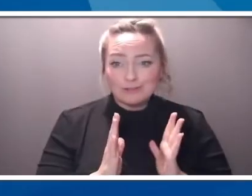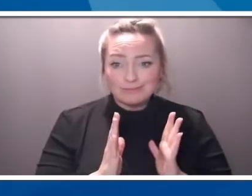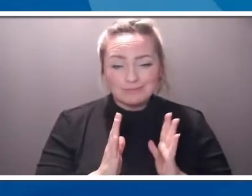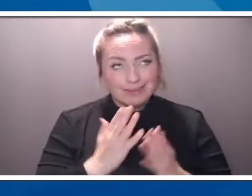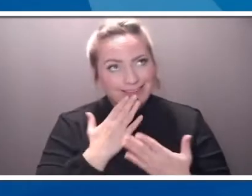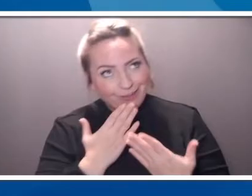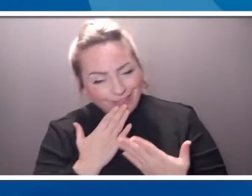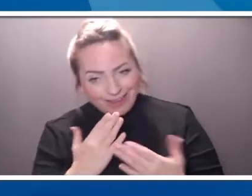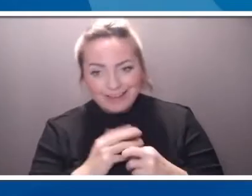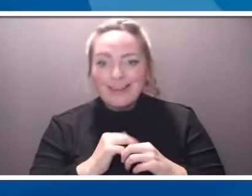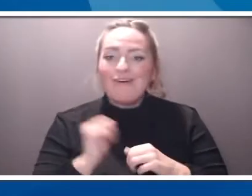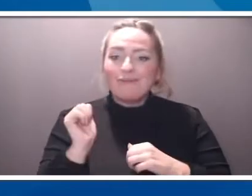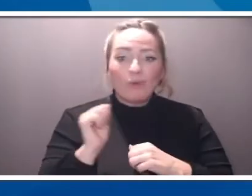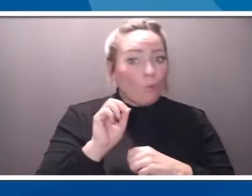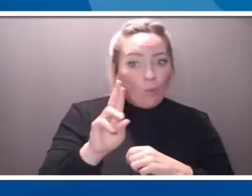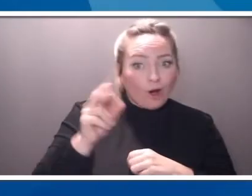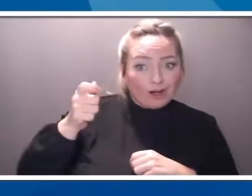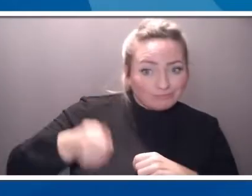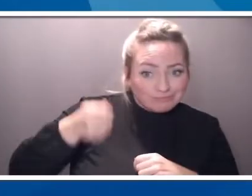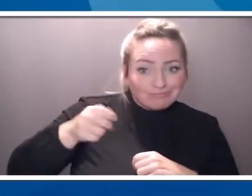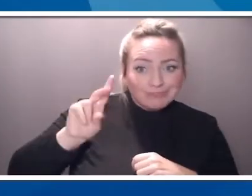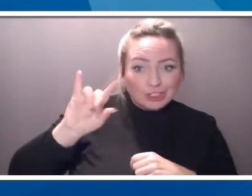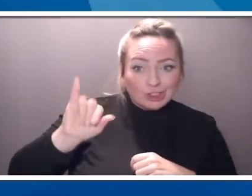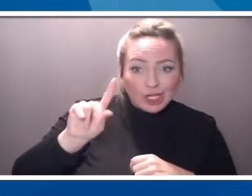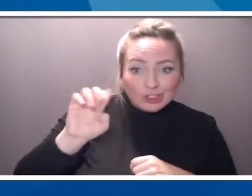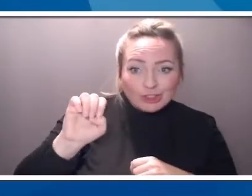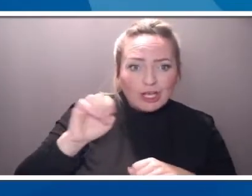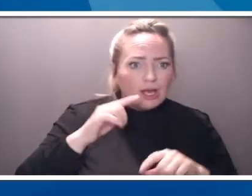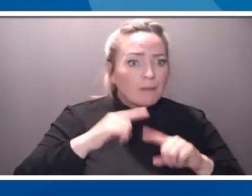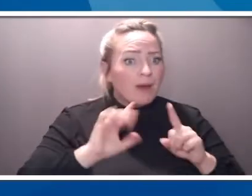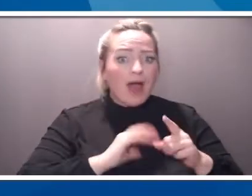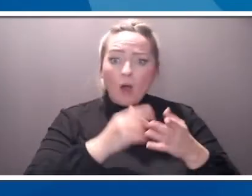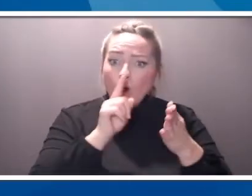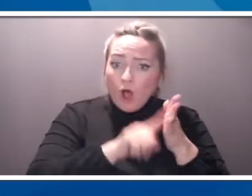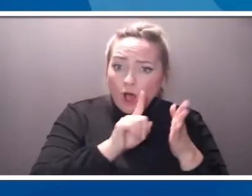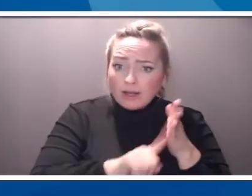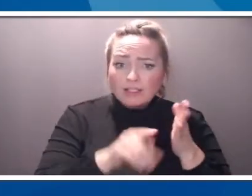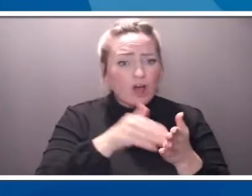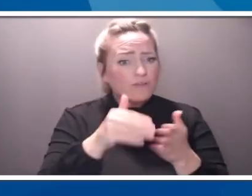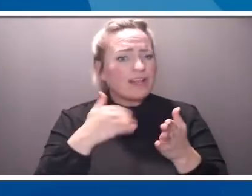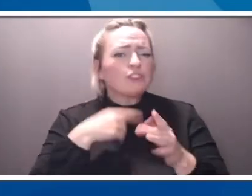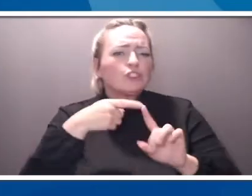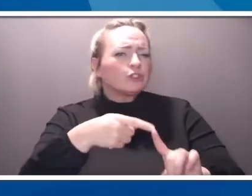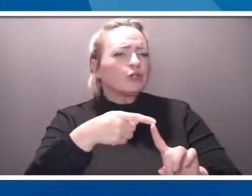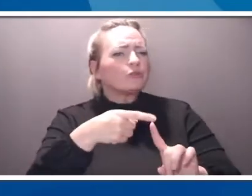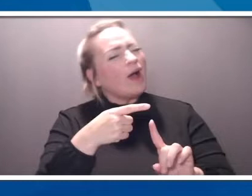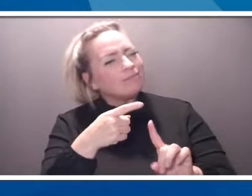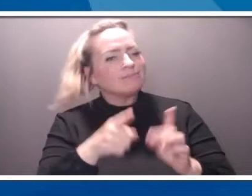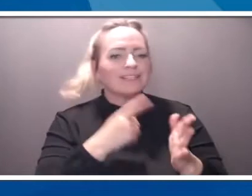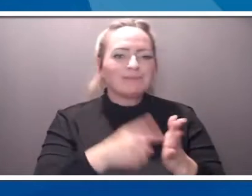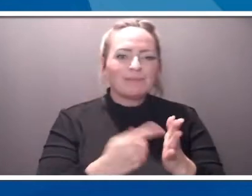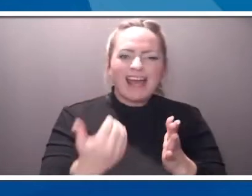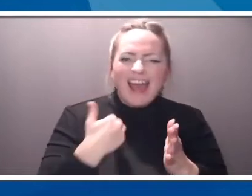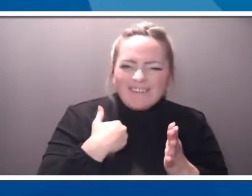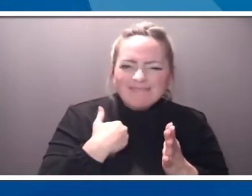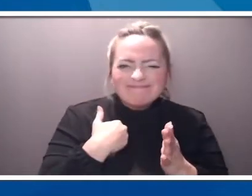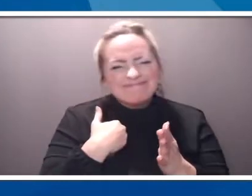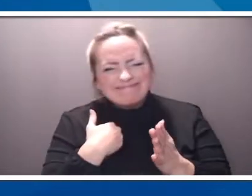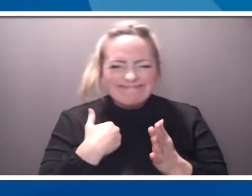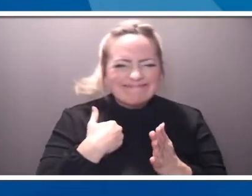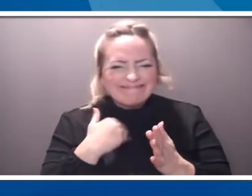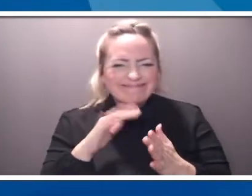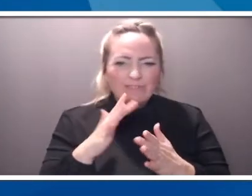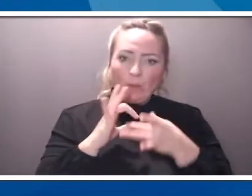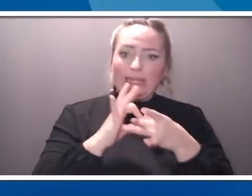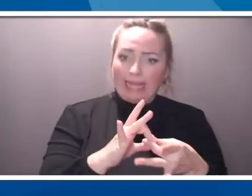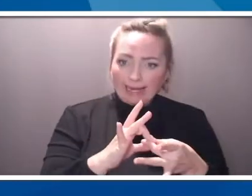But we are not lawyers, thankfully, or judges. But our audits often have a certain,